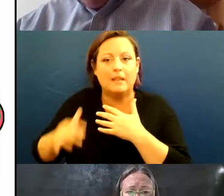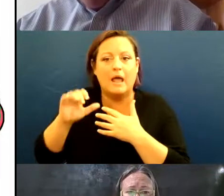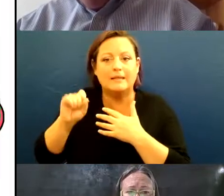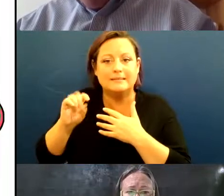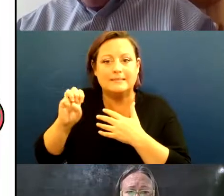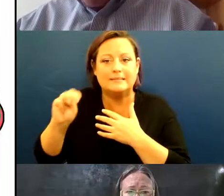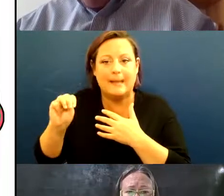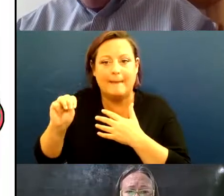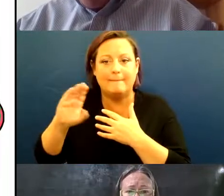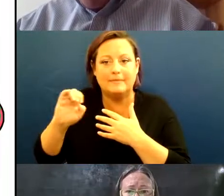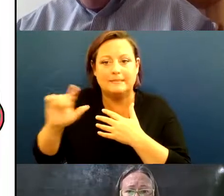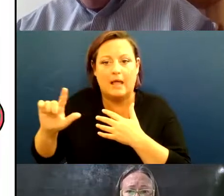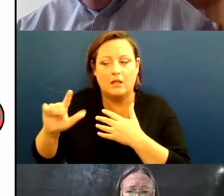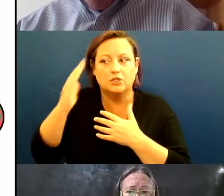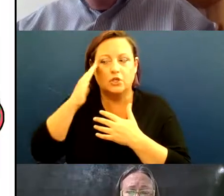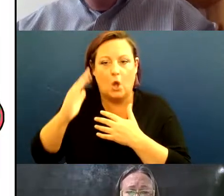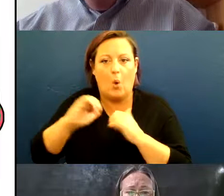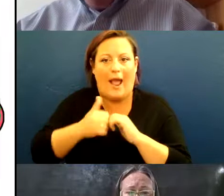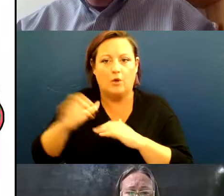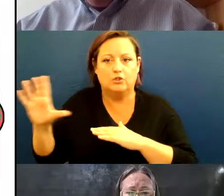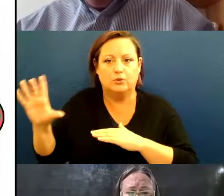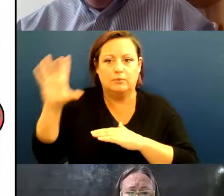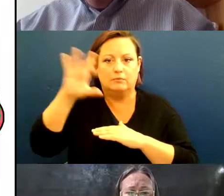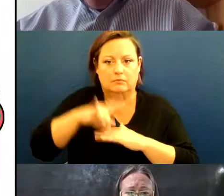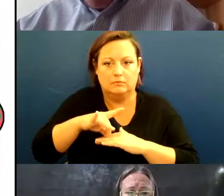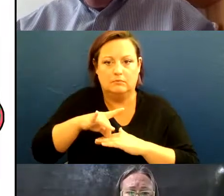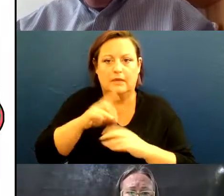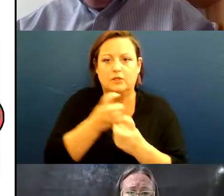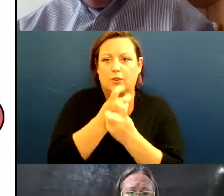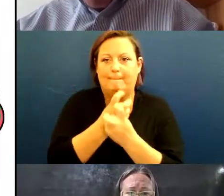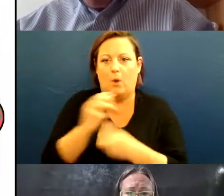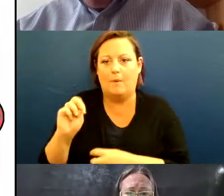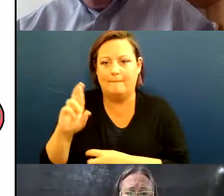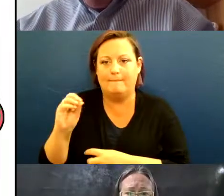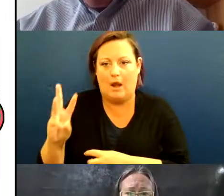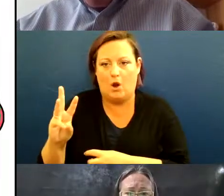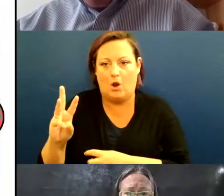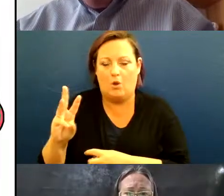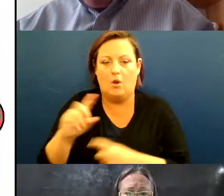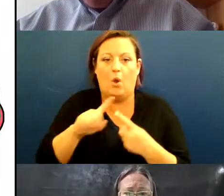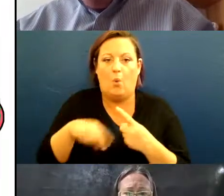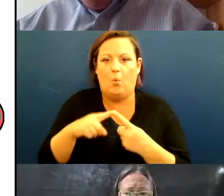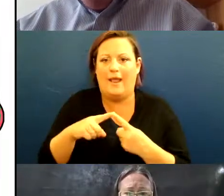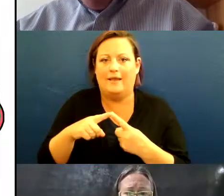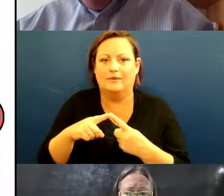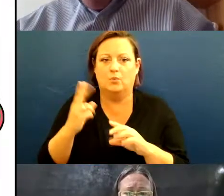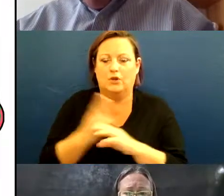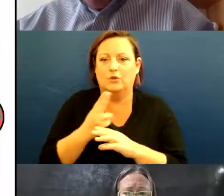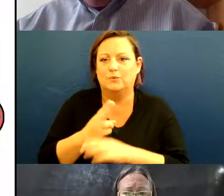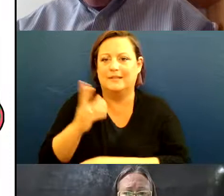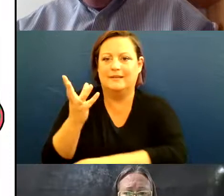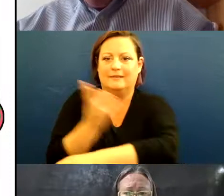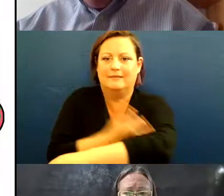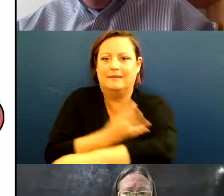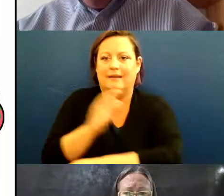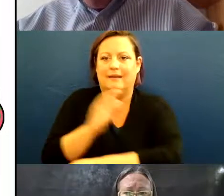know to home into the bone marrow when they're delivered by an IV transfusion. It